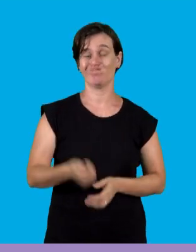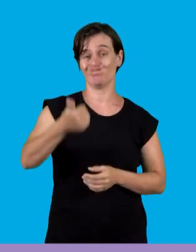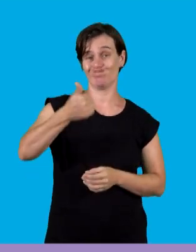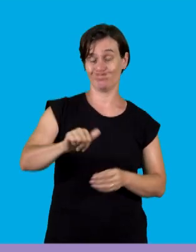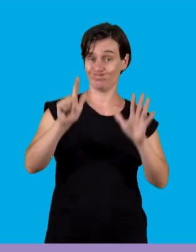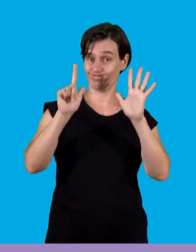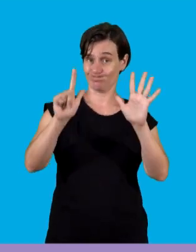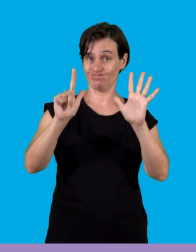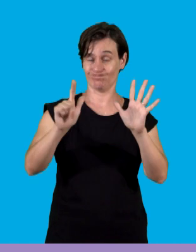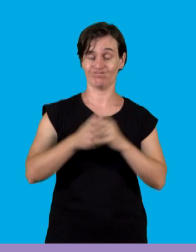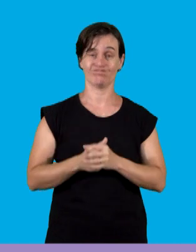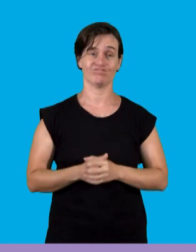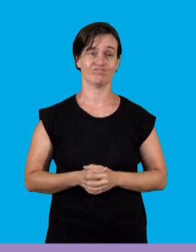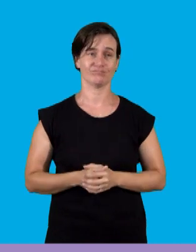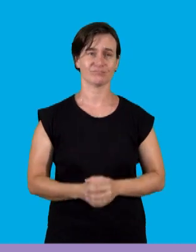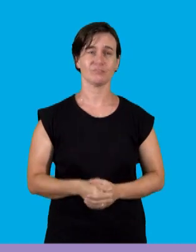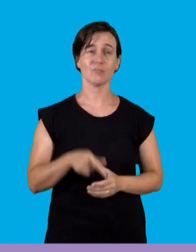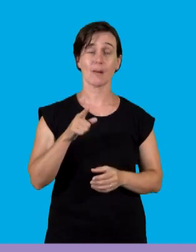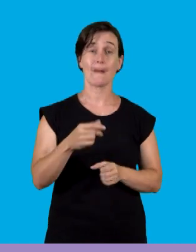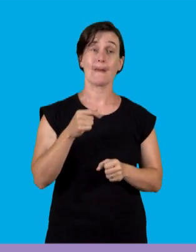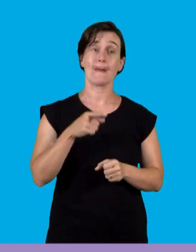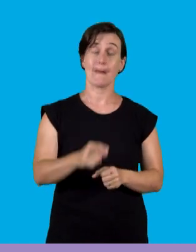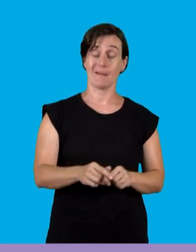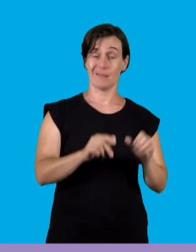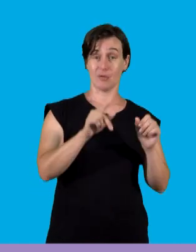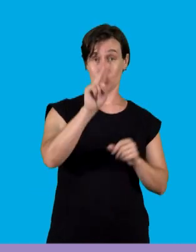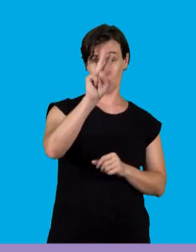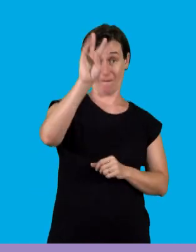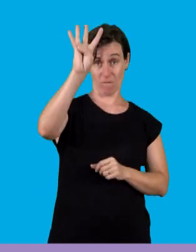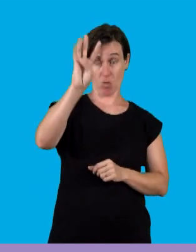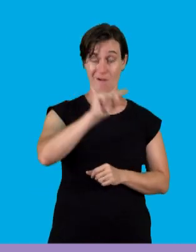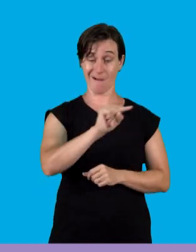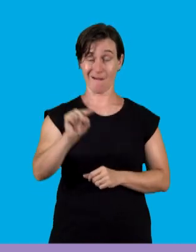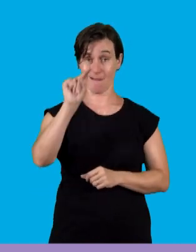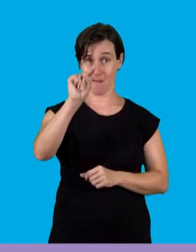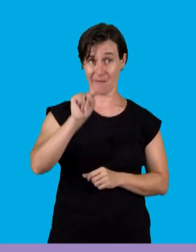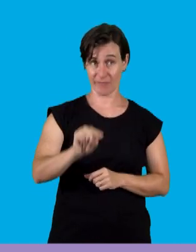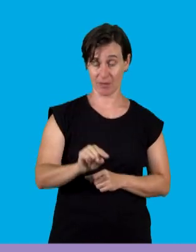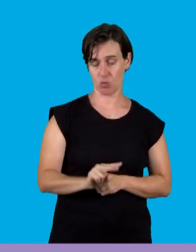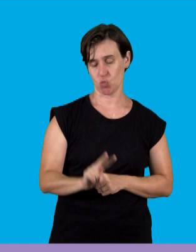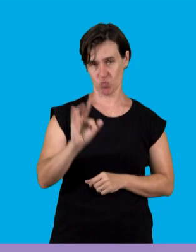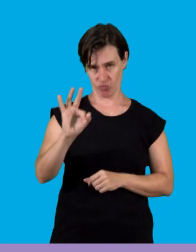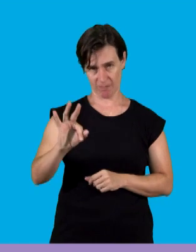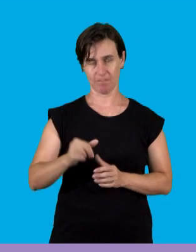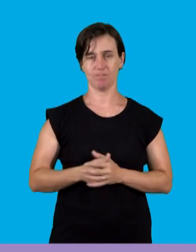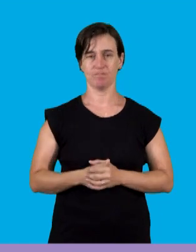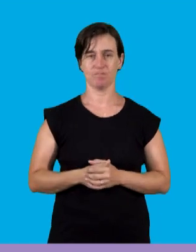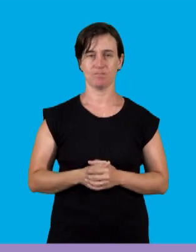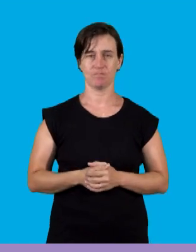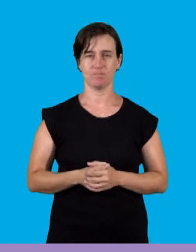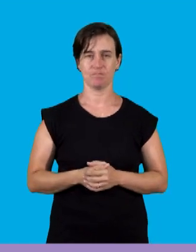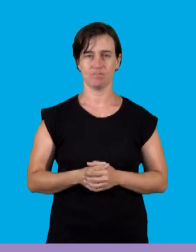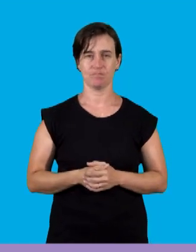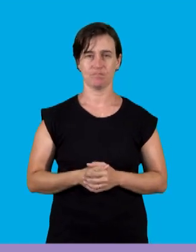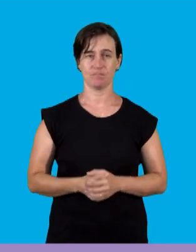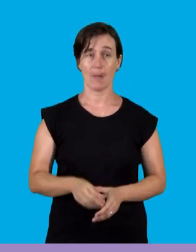Let's look at the 7th question there. It says 2 exponent 4 divided by 2 exponent